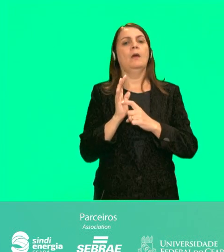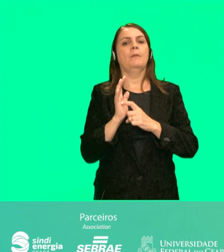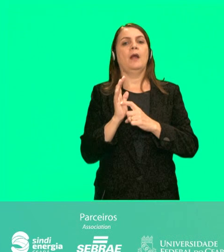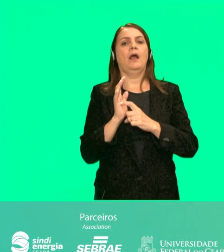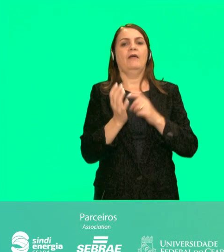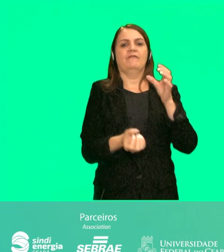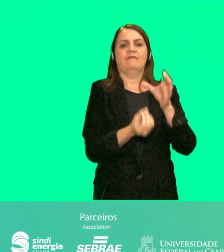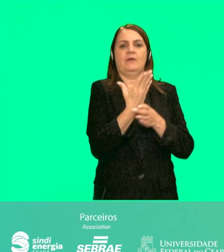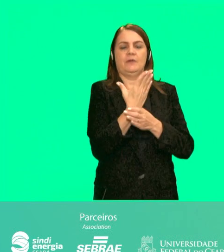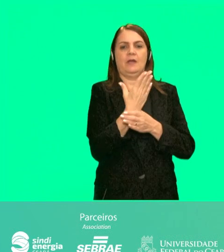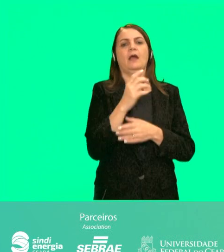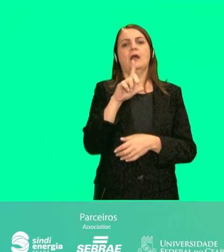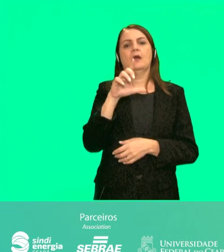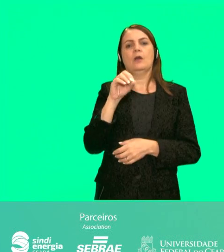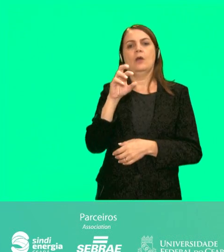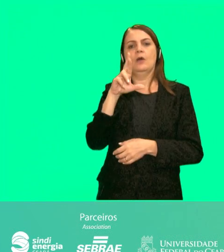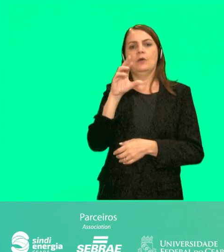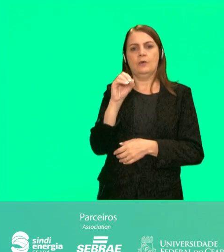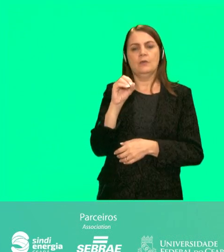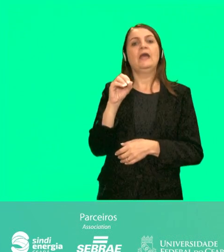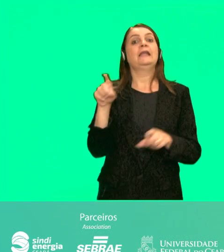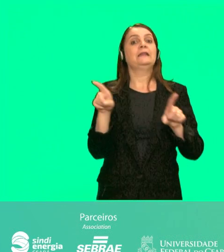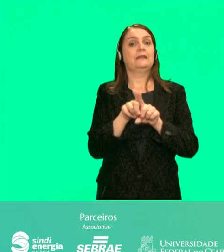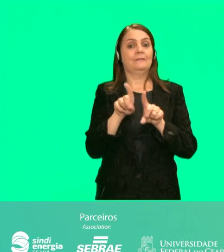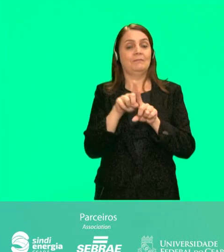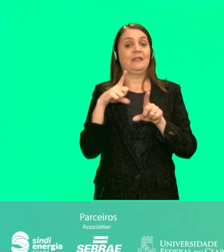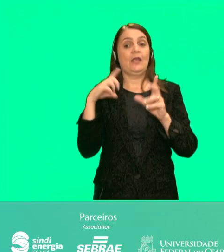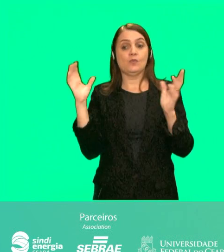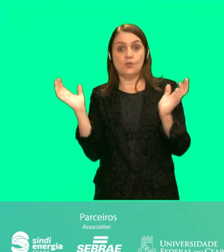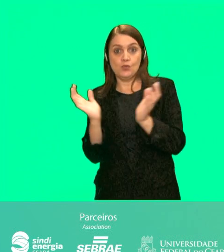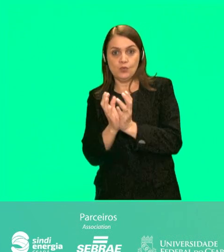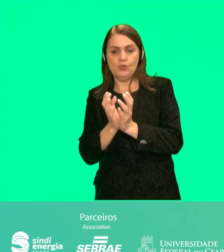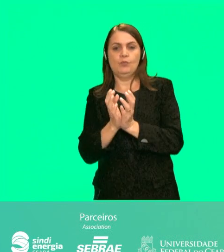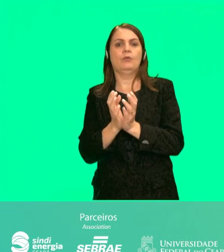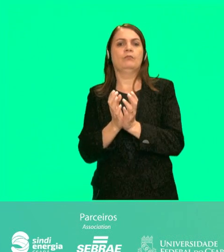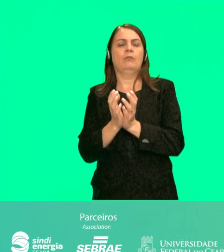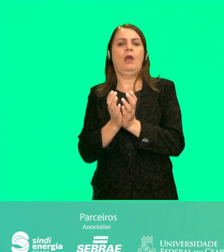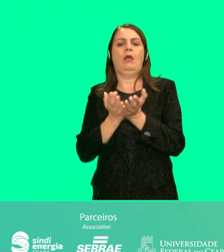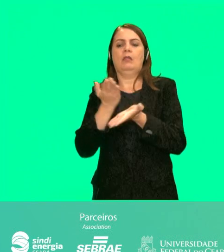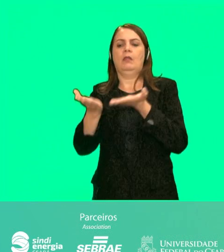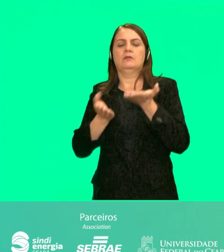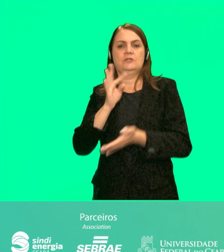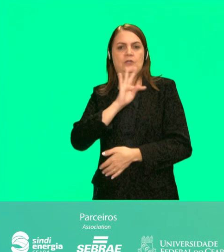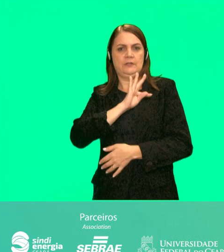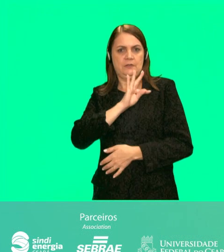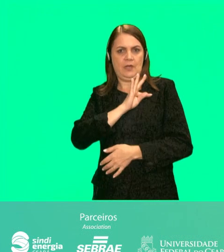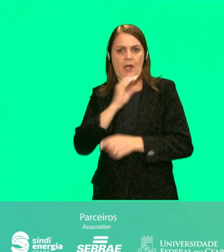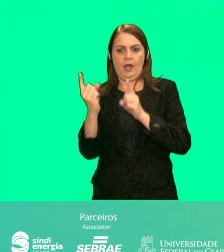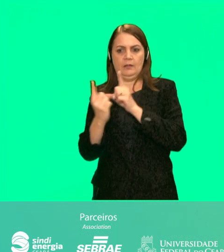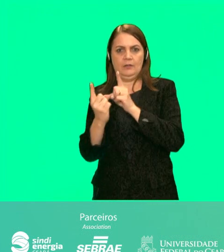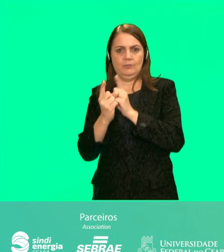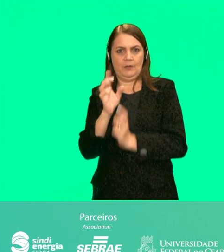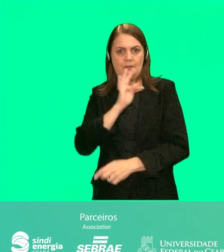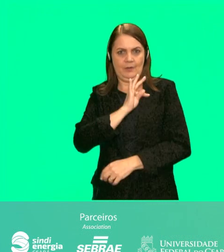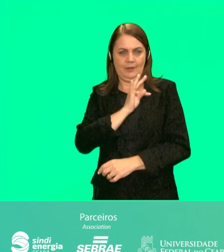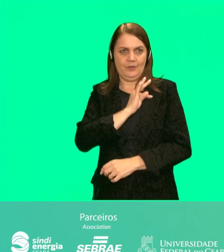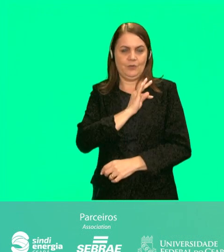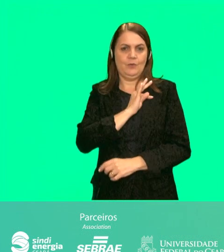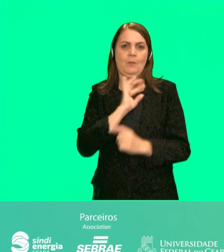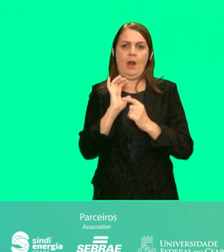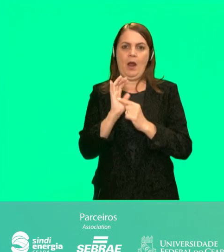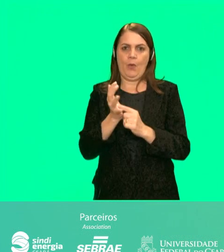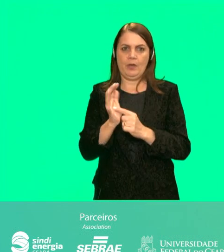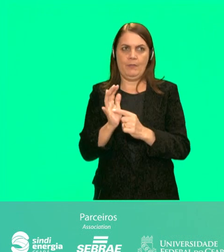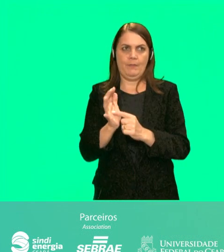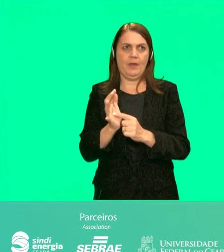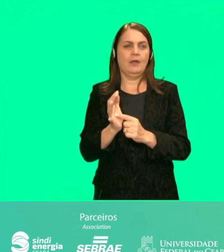an infrastructure in Brazil for technical service, and I think this